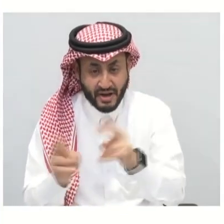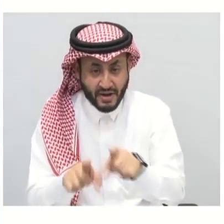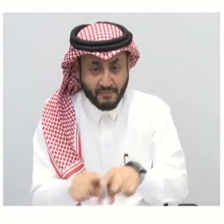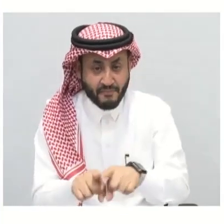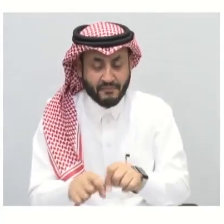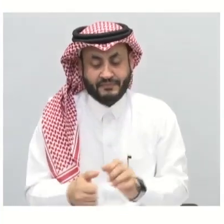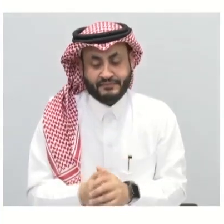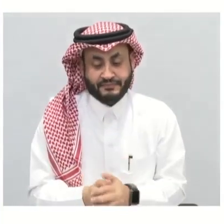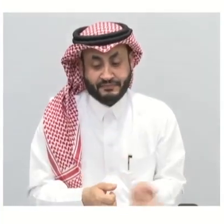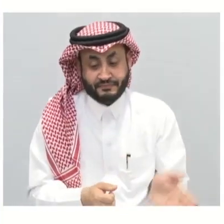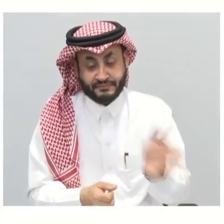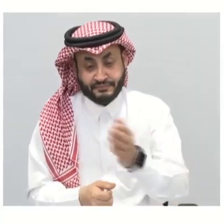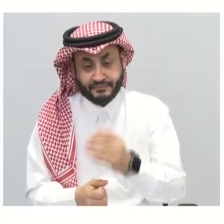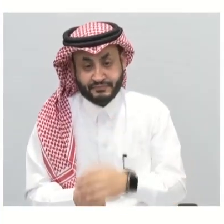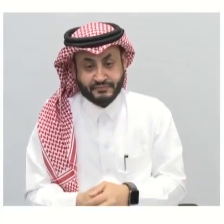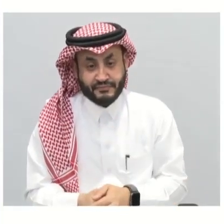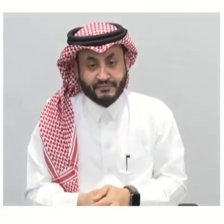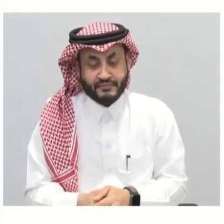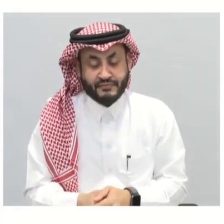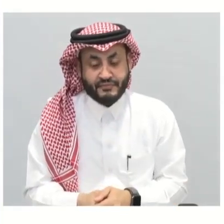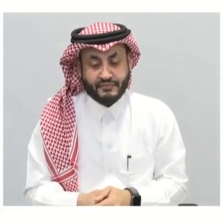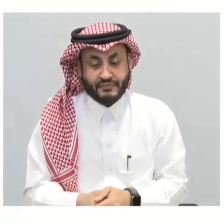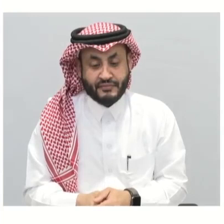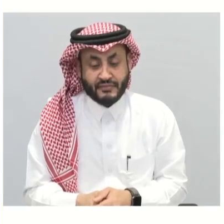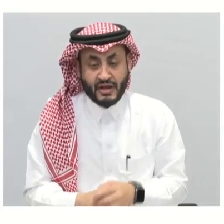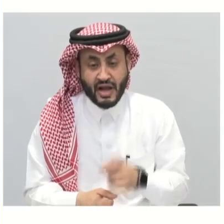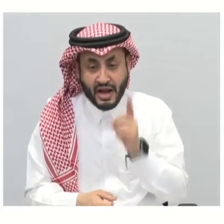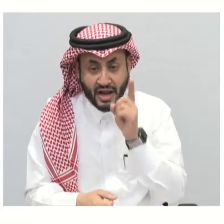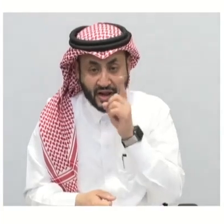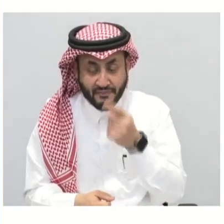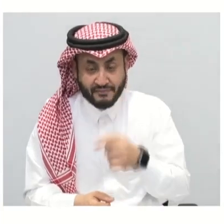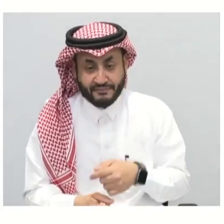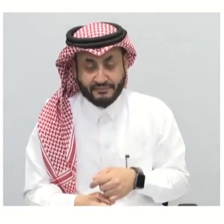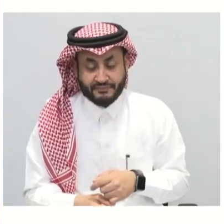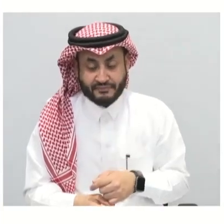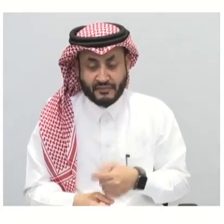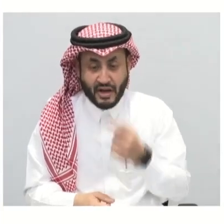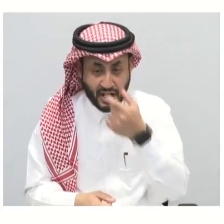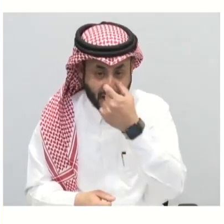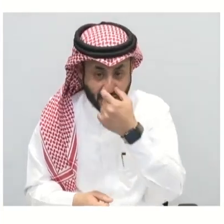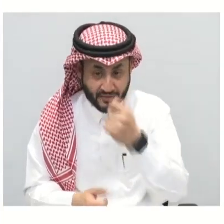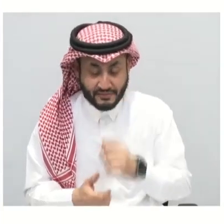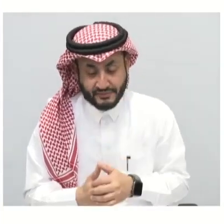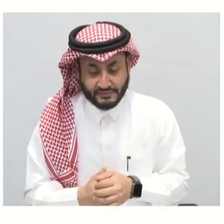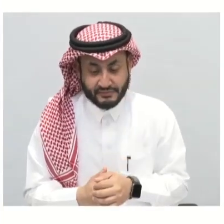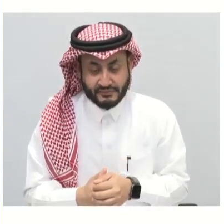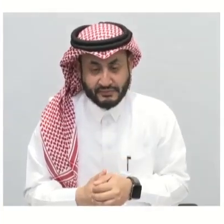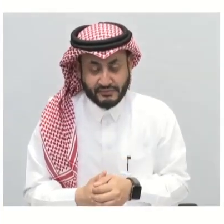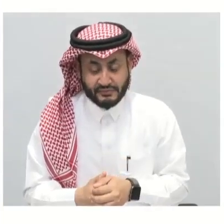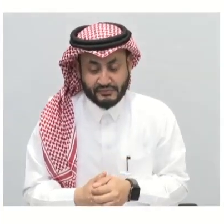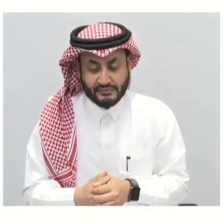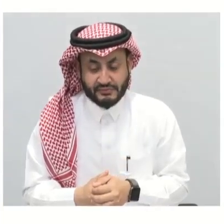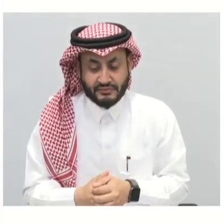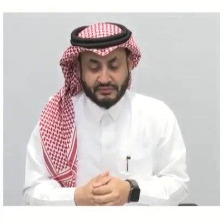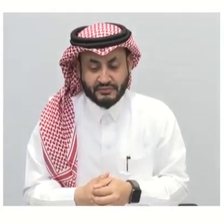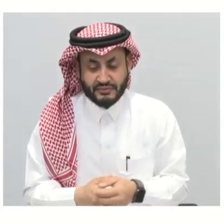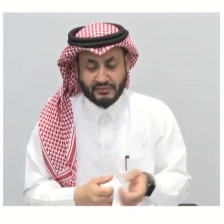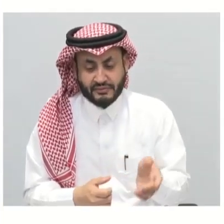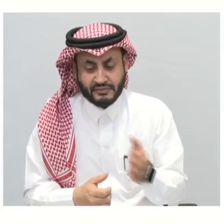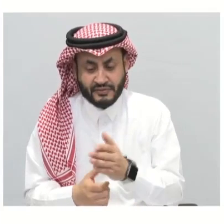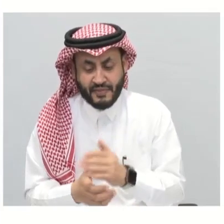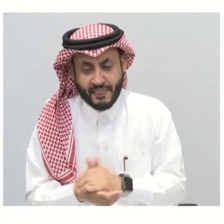p.m. And on Thursday, nothing in the morning, in the afternoon, attend graduation ceremony, 12 p.m., and